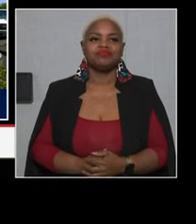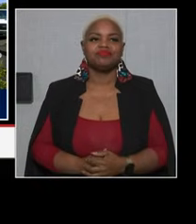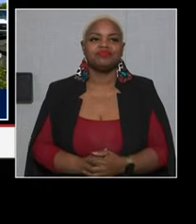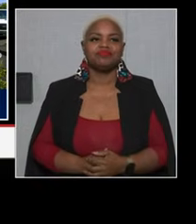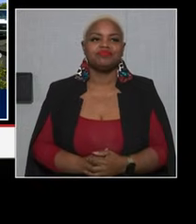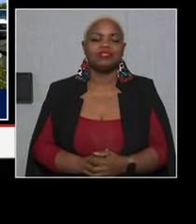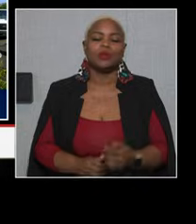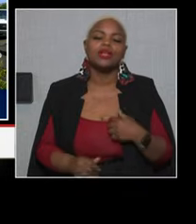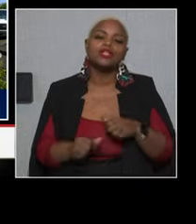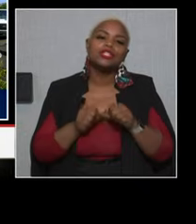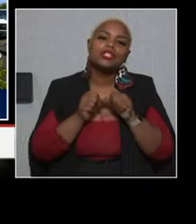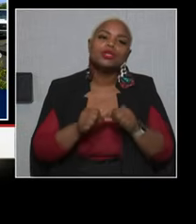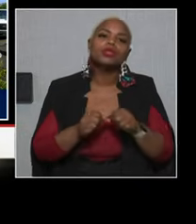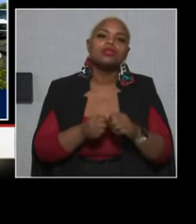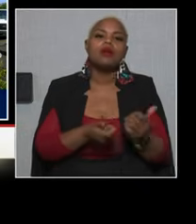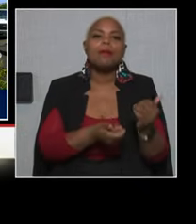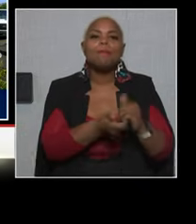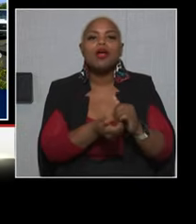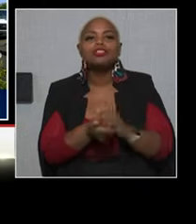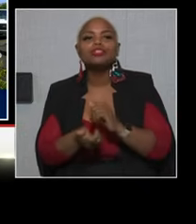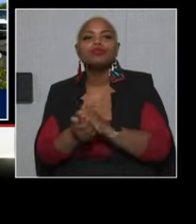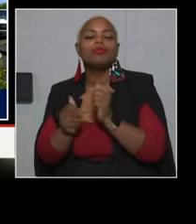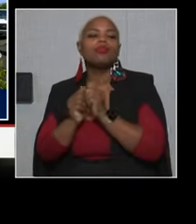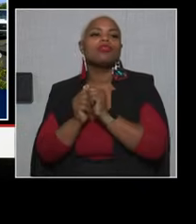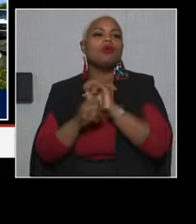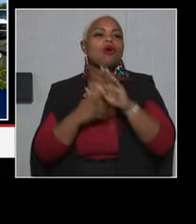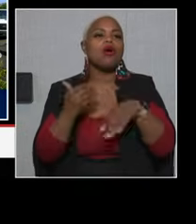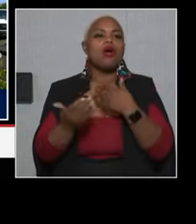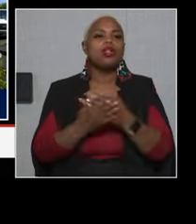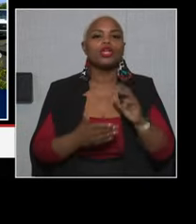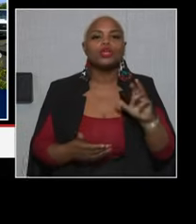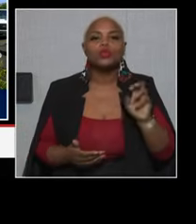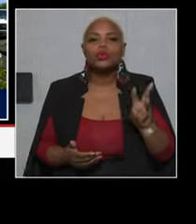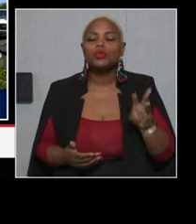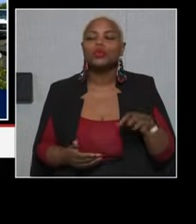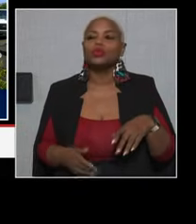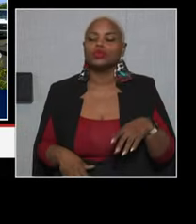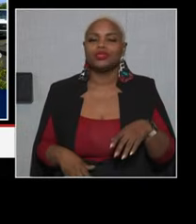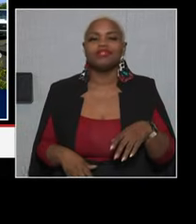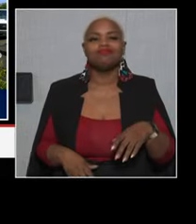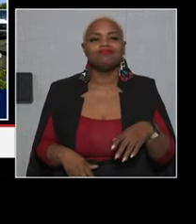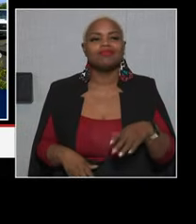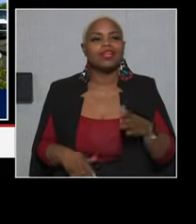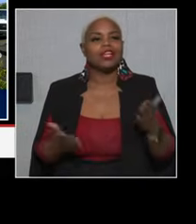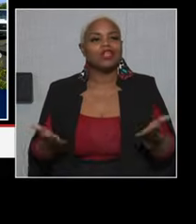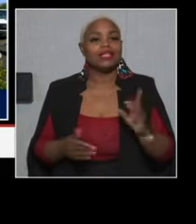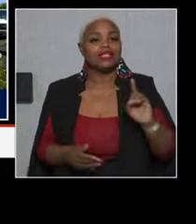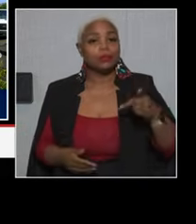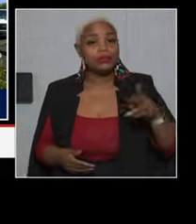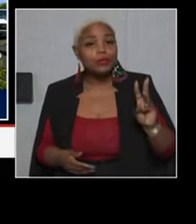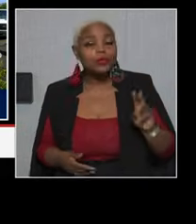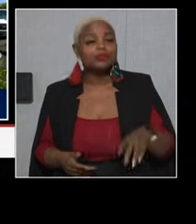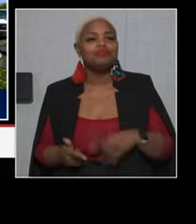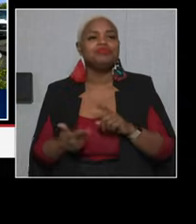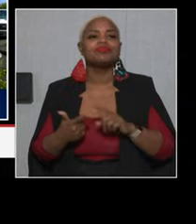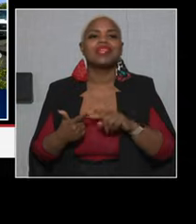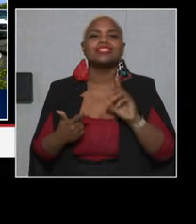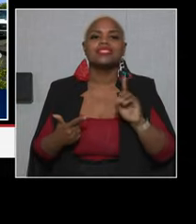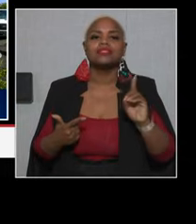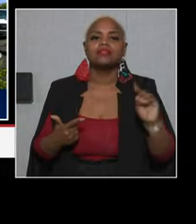of our crews, and so from DDOT to DPW to DGS, these